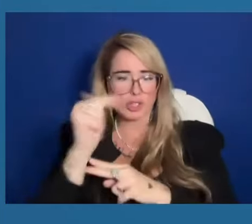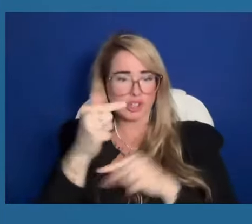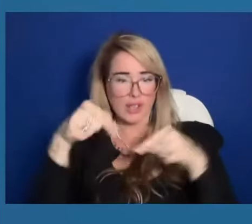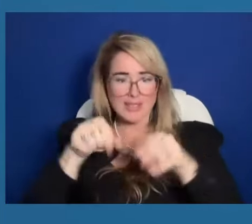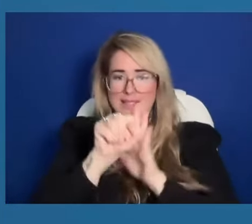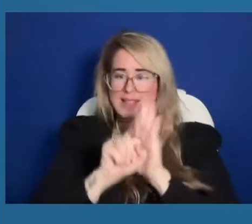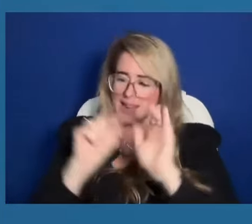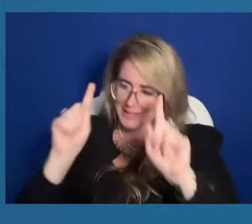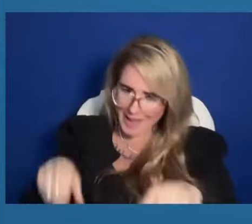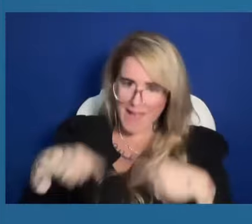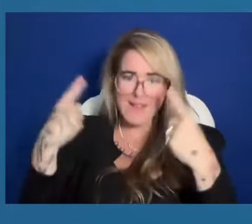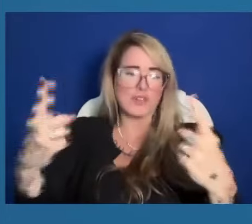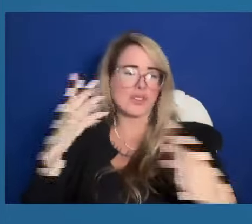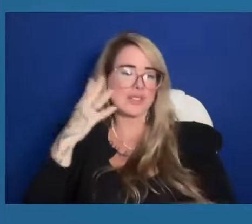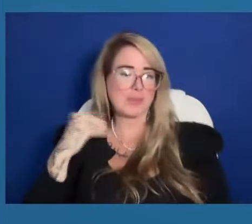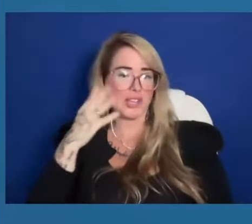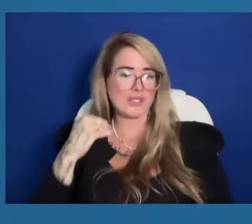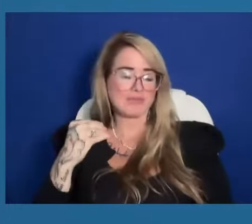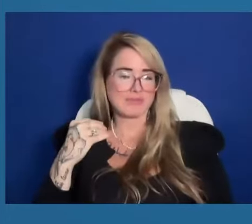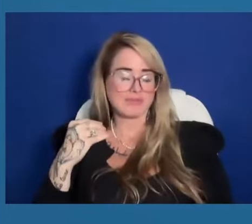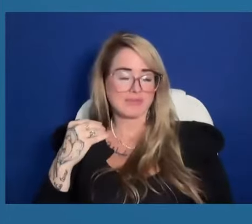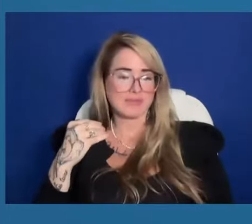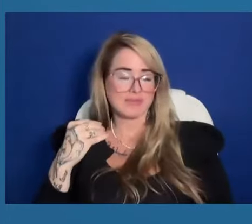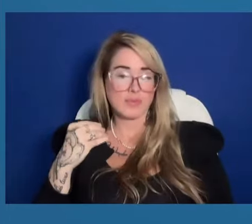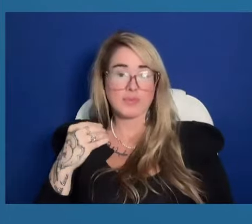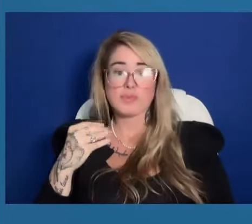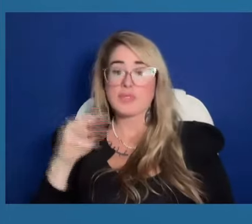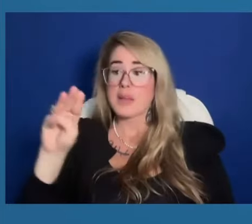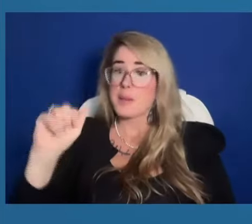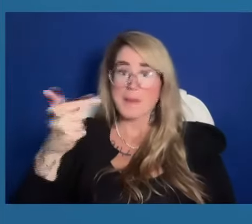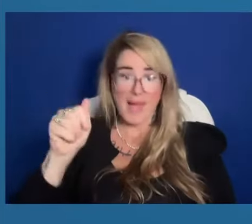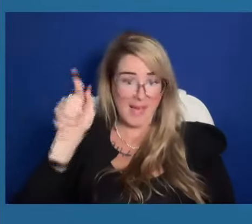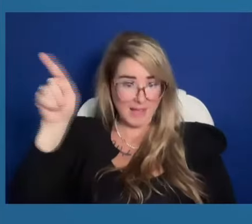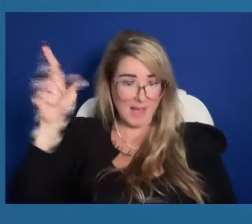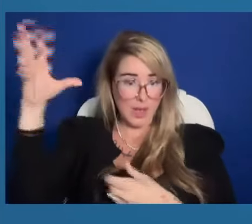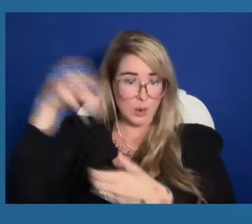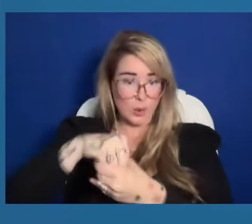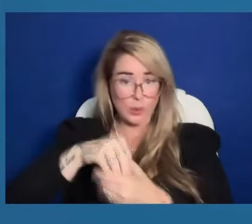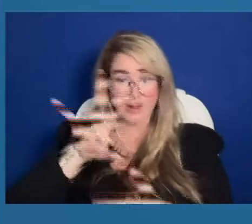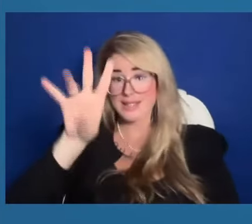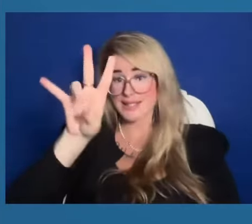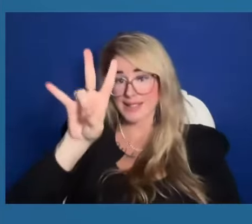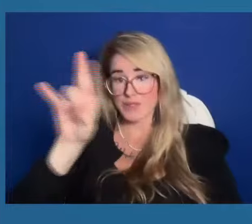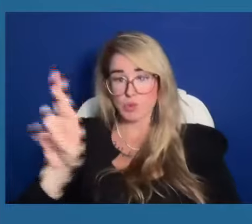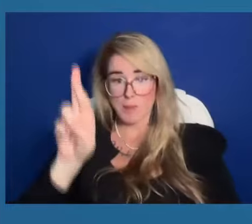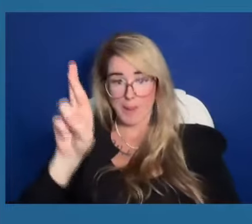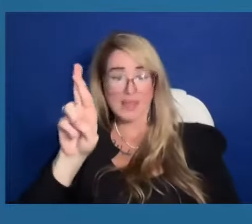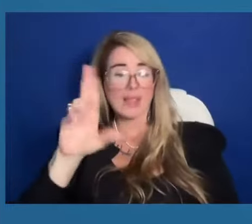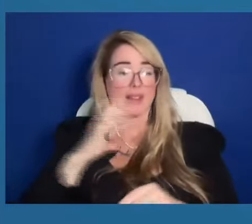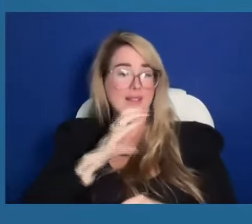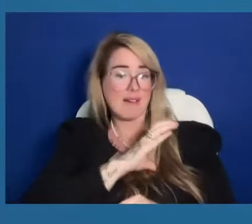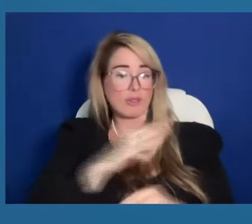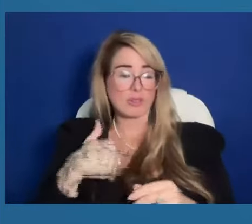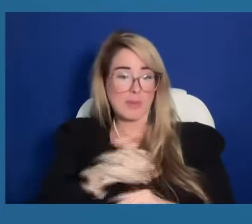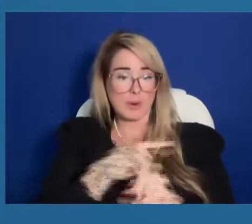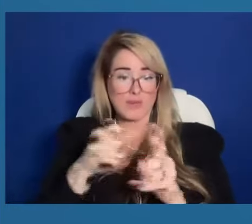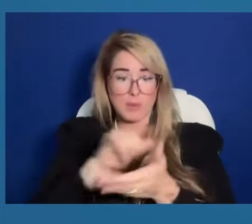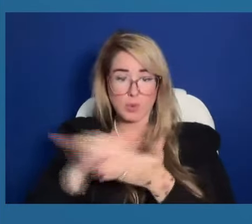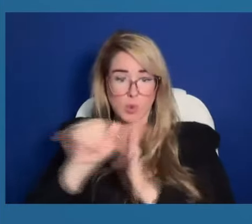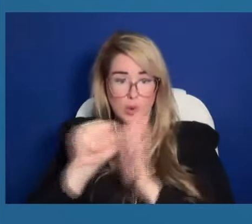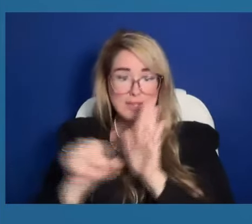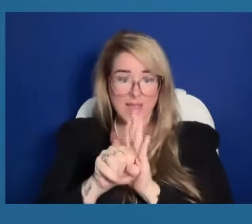has ever had. As MAGA, including the 7 Republican Congress members from New York